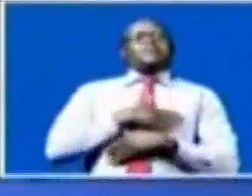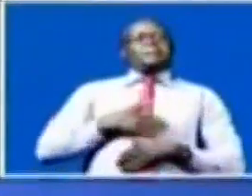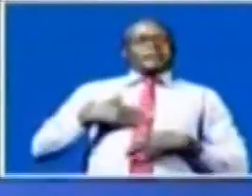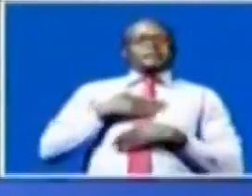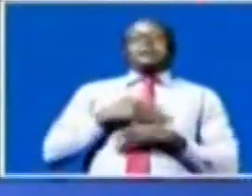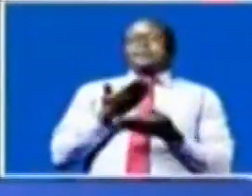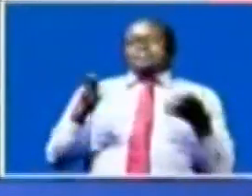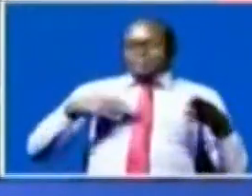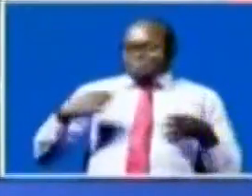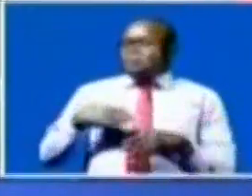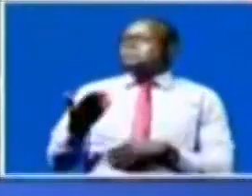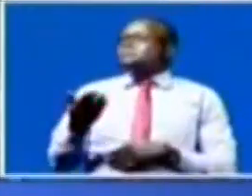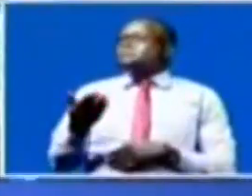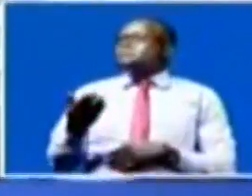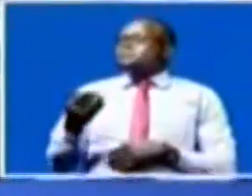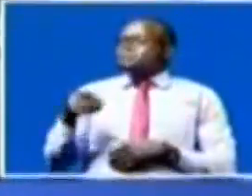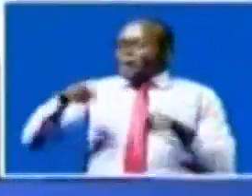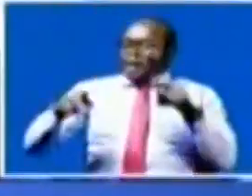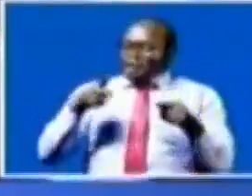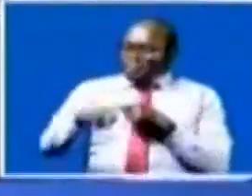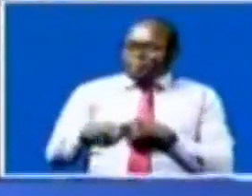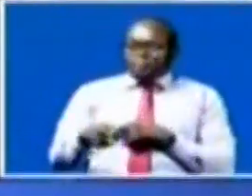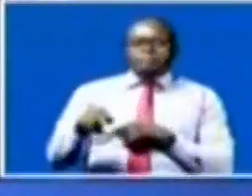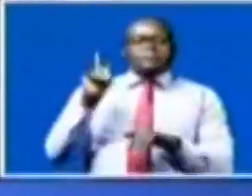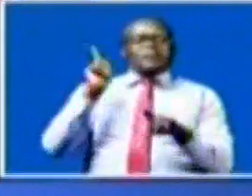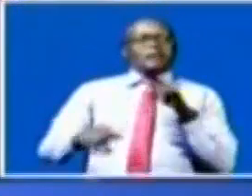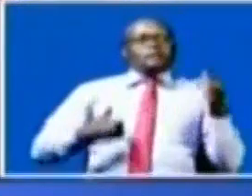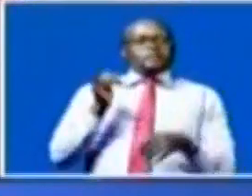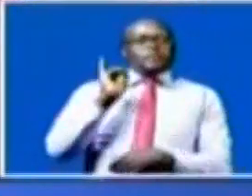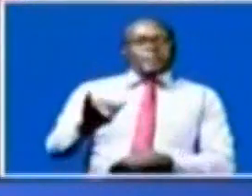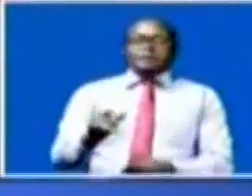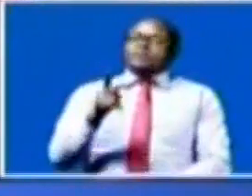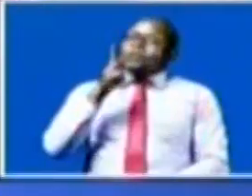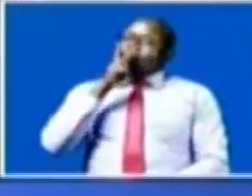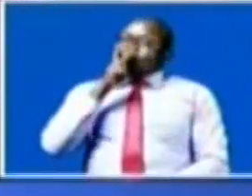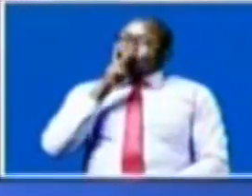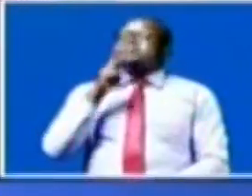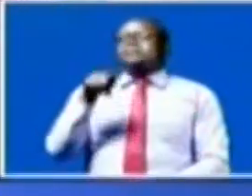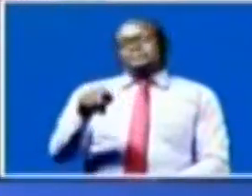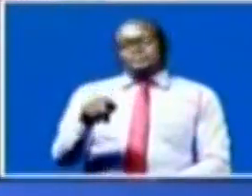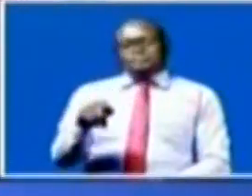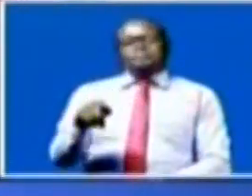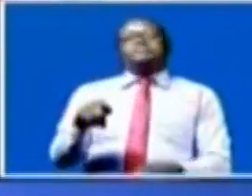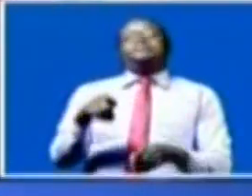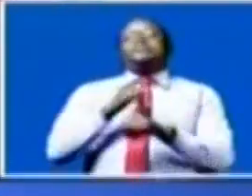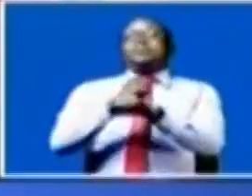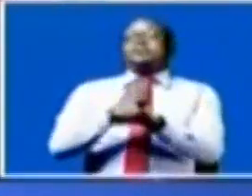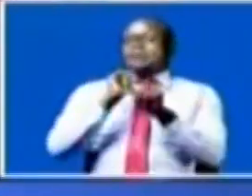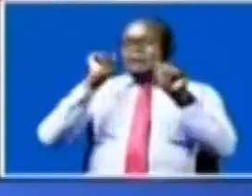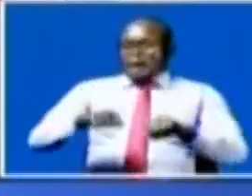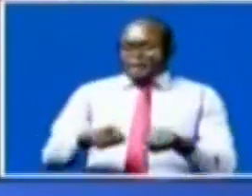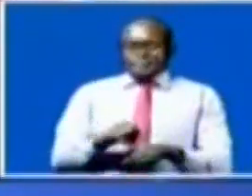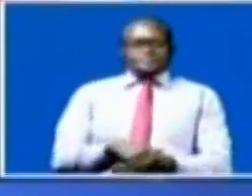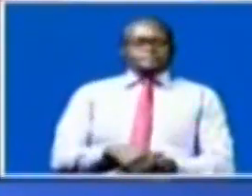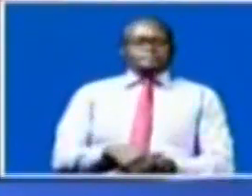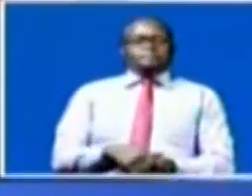and others whose legs have been amputated can no longer enjoy. Smoking has been termed as a preventable cause of